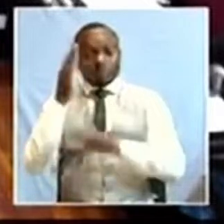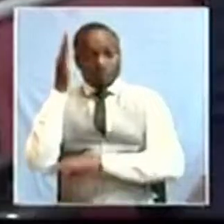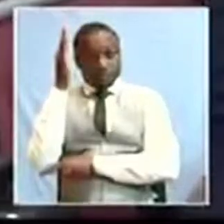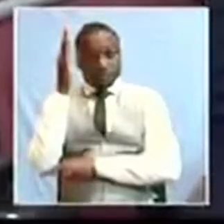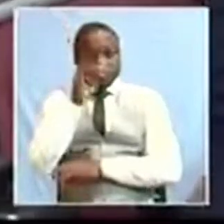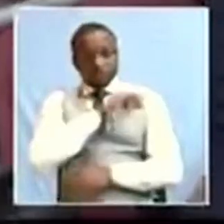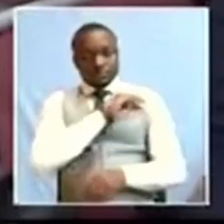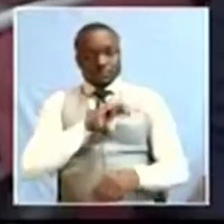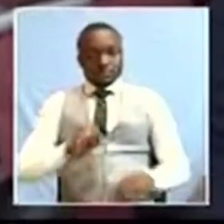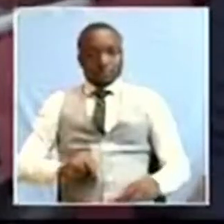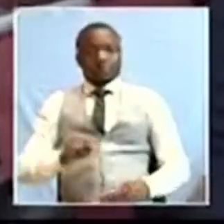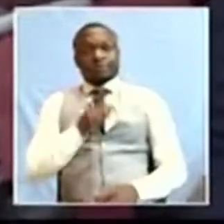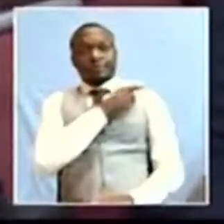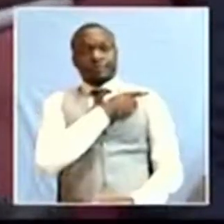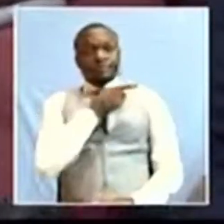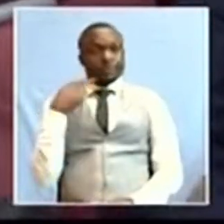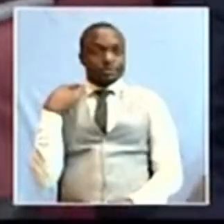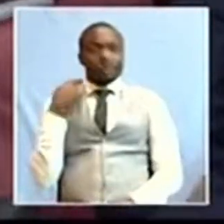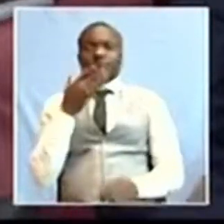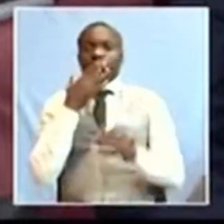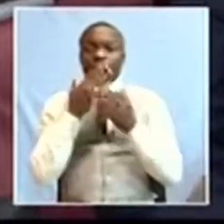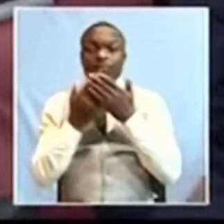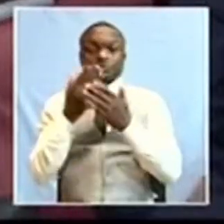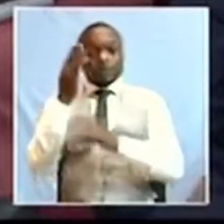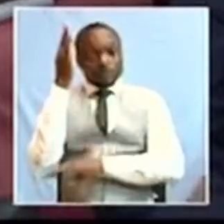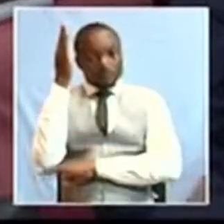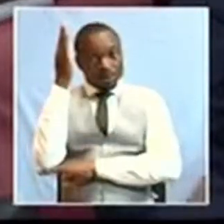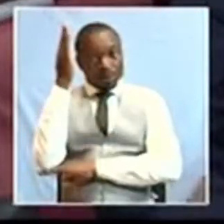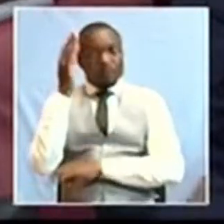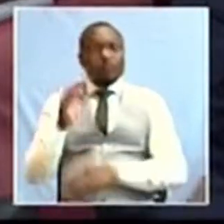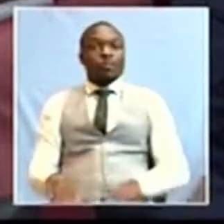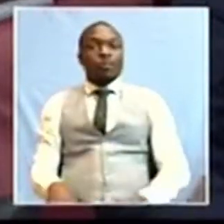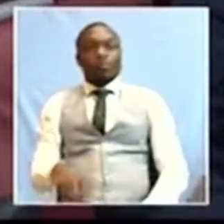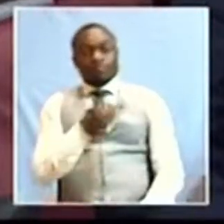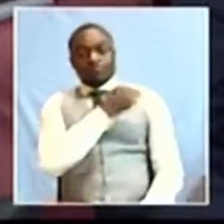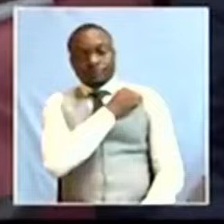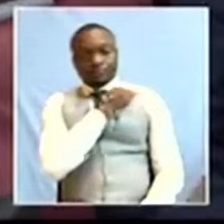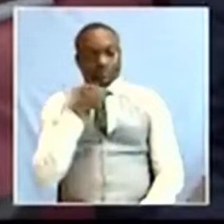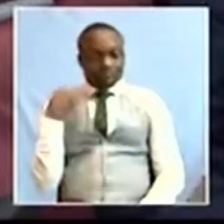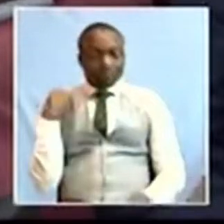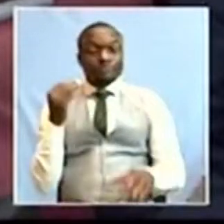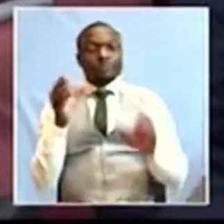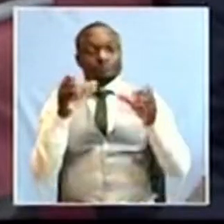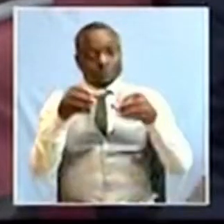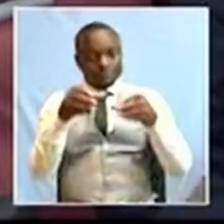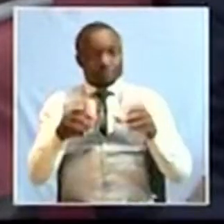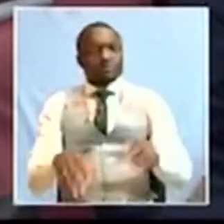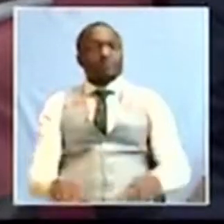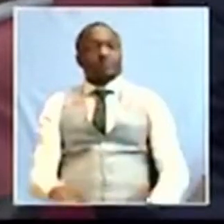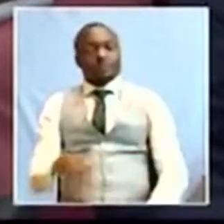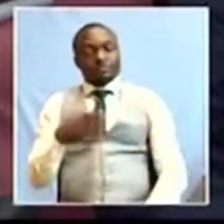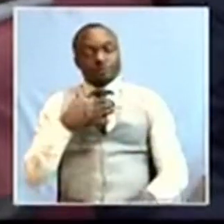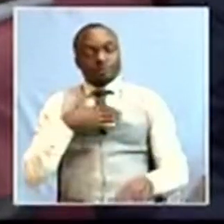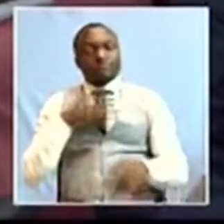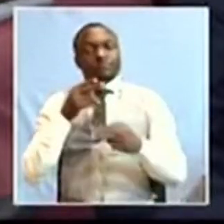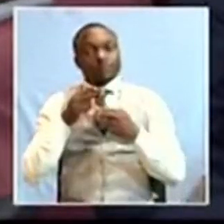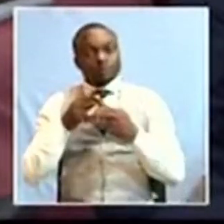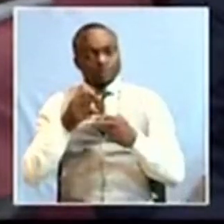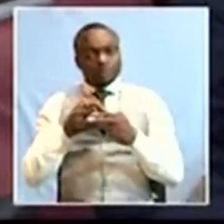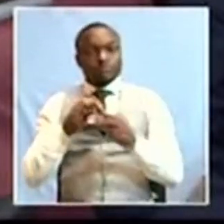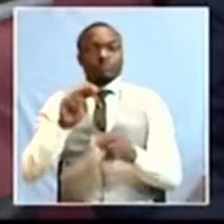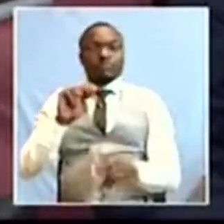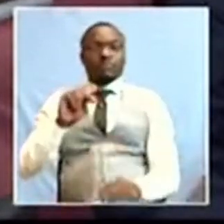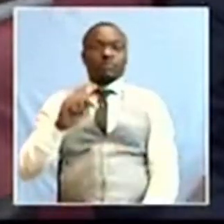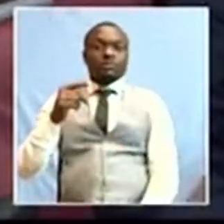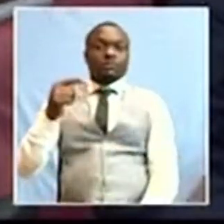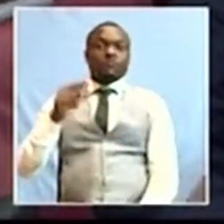members of Parliament. And good afternoon, MONZE Town Council. My name is Martin Uni.